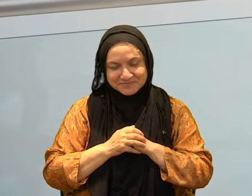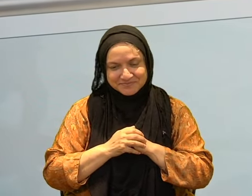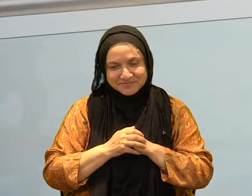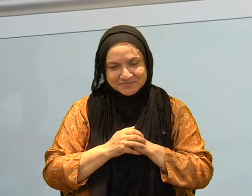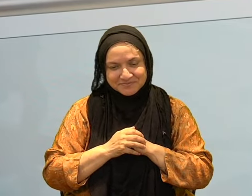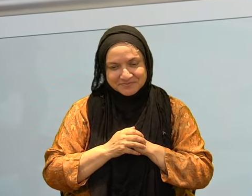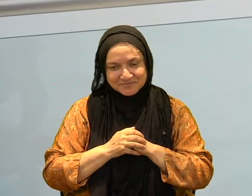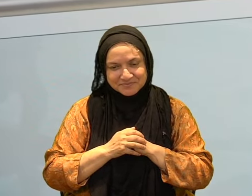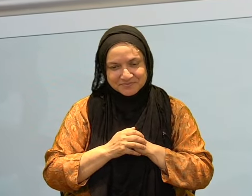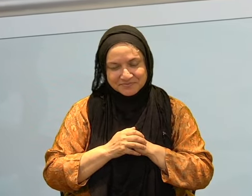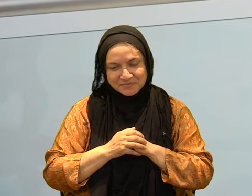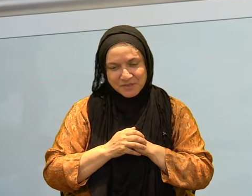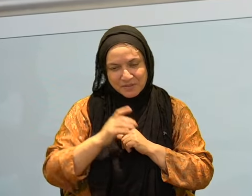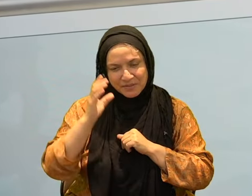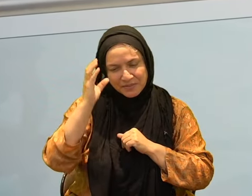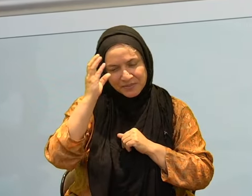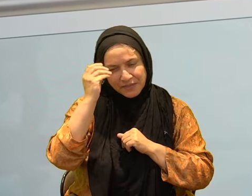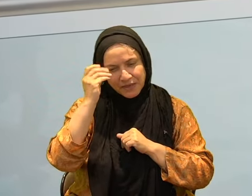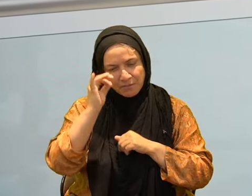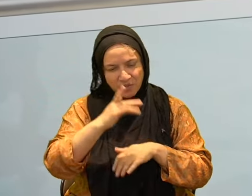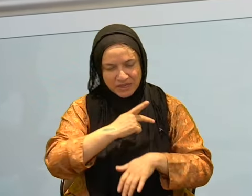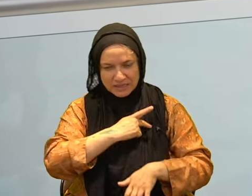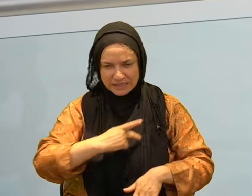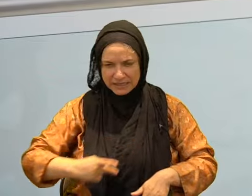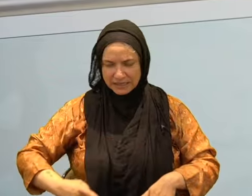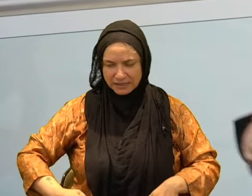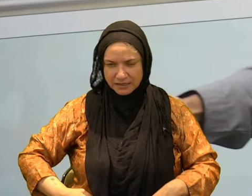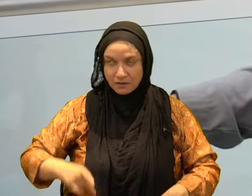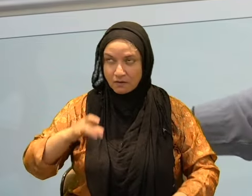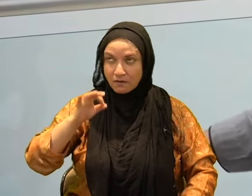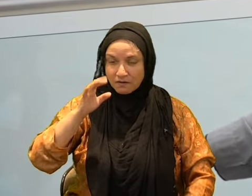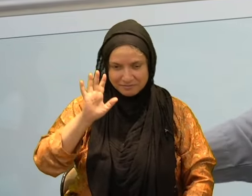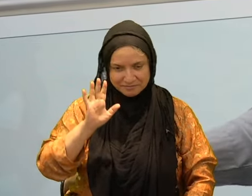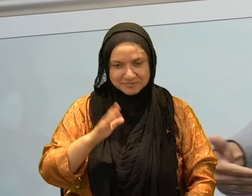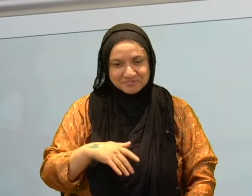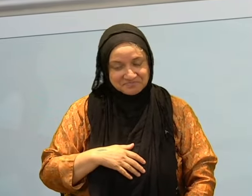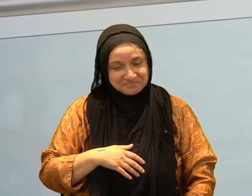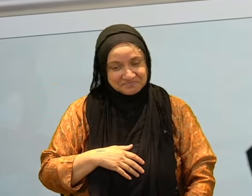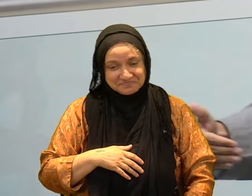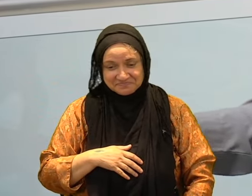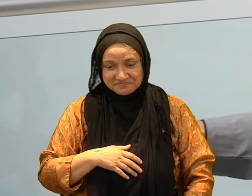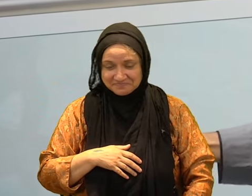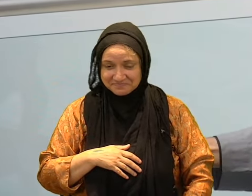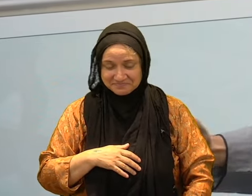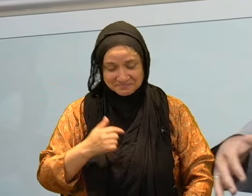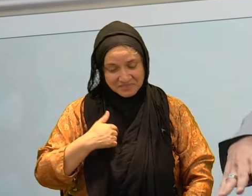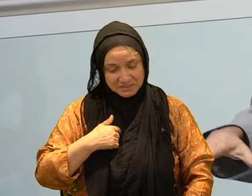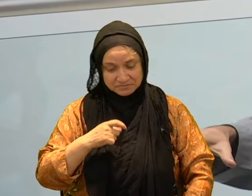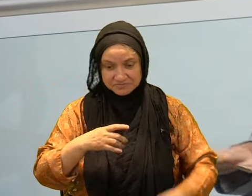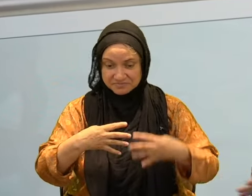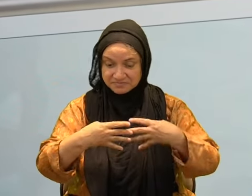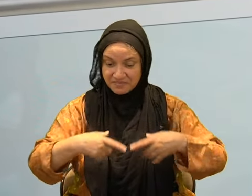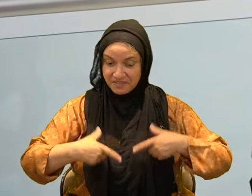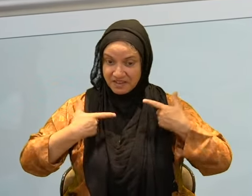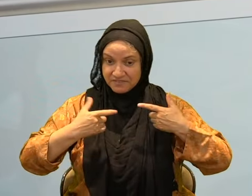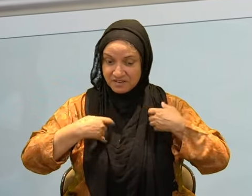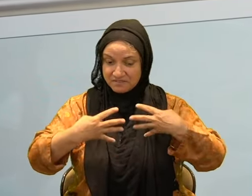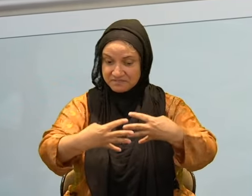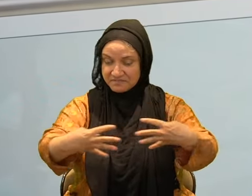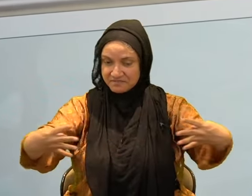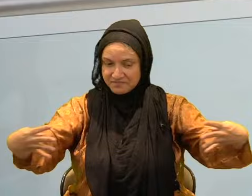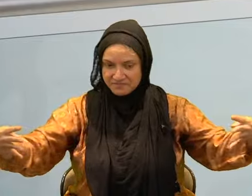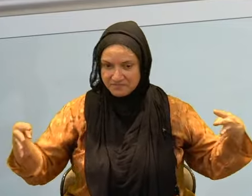about a king that lives, you know, and has a fence that's meant for security and protection, but you